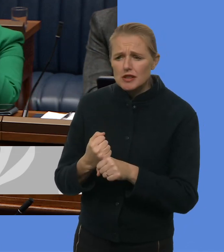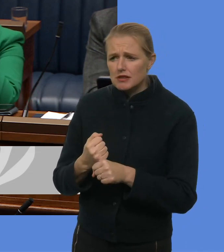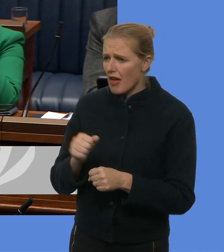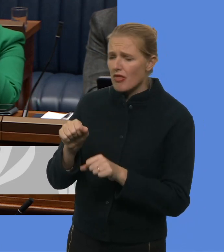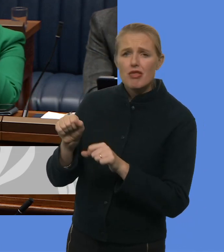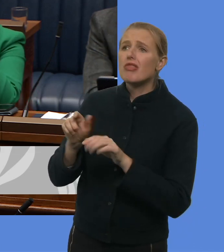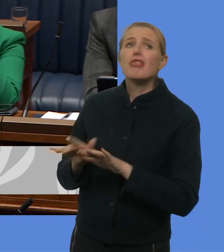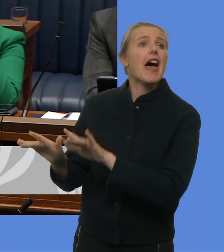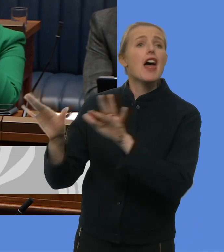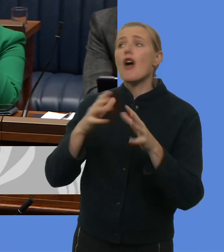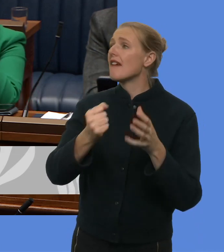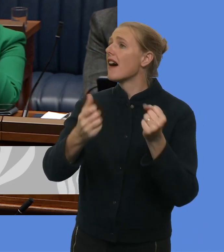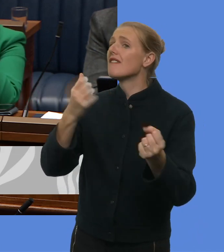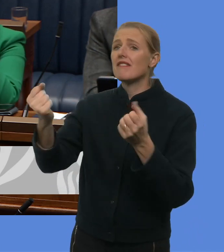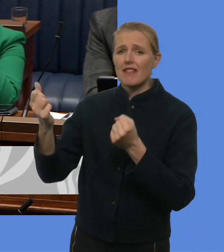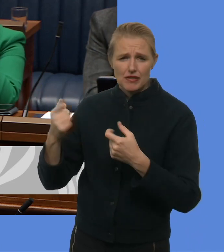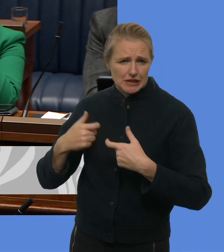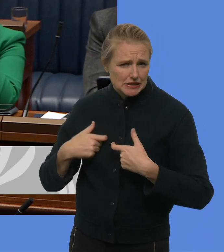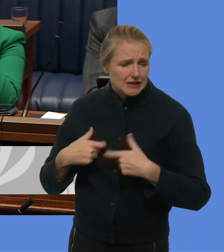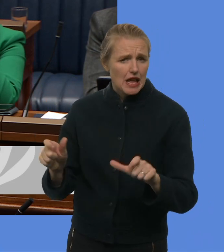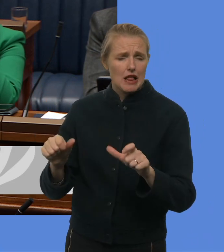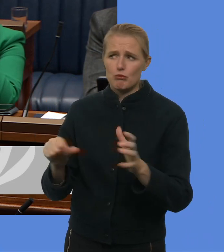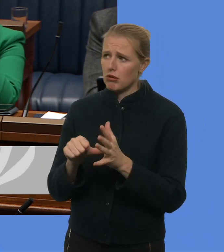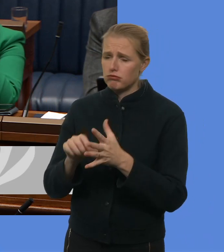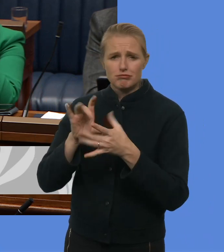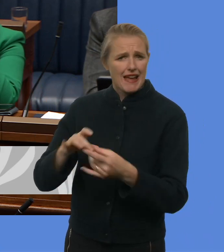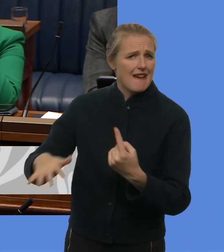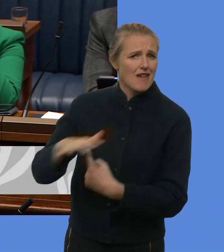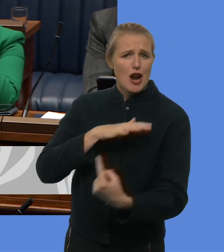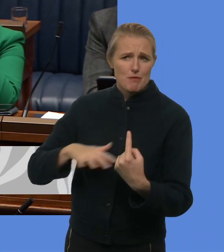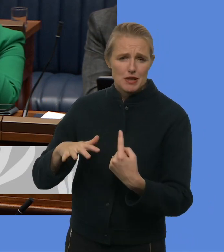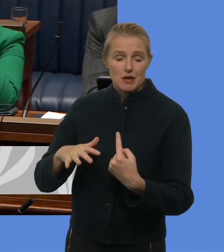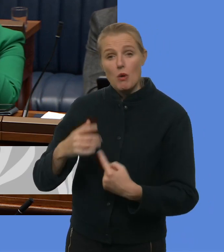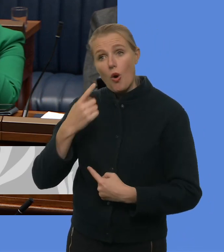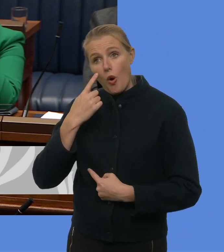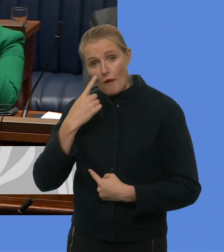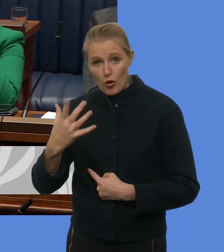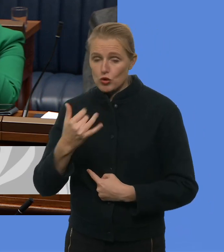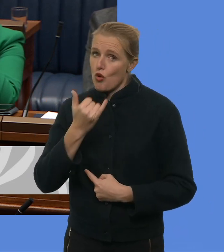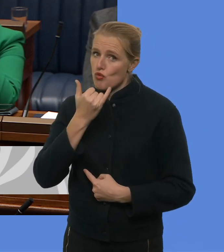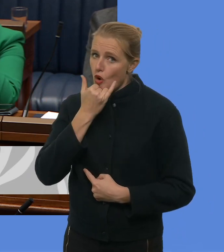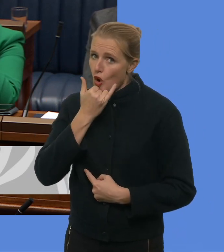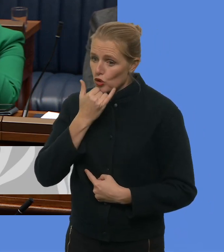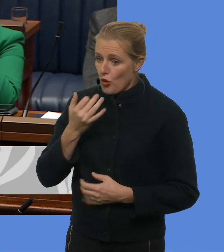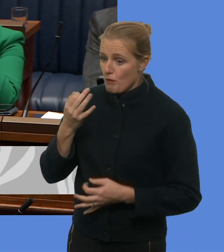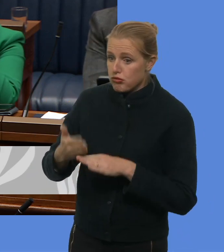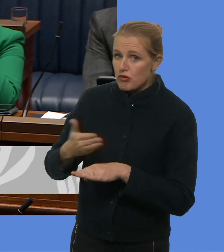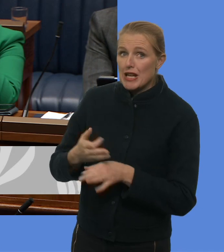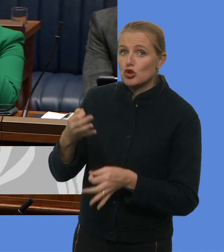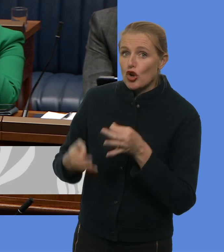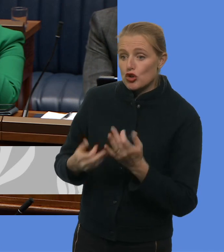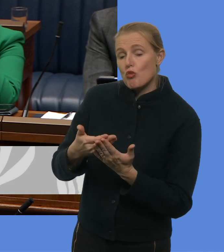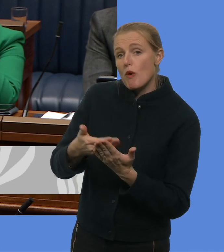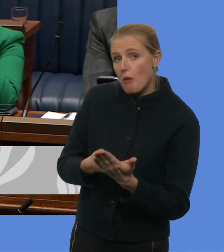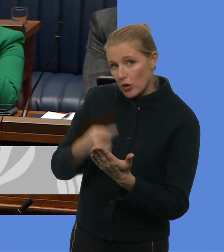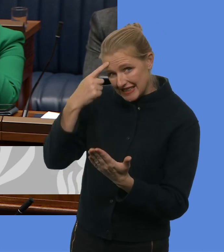exist elsewhere, and there are still significant environmental issues. But of course, it would be entirely wrong of me to prejudge the outcome of that report. And as I